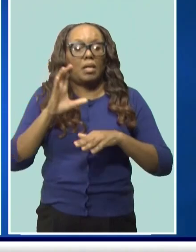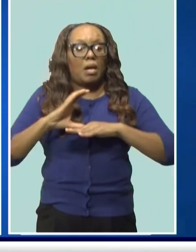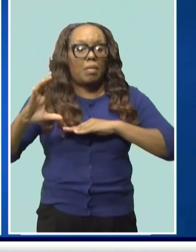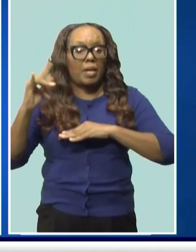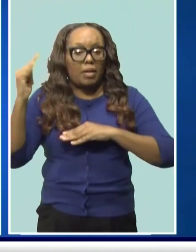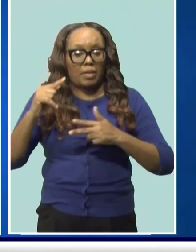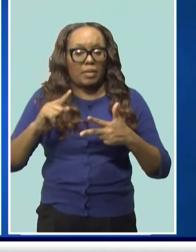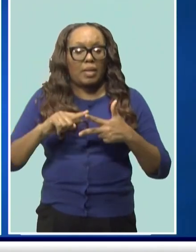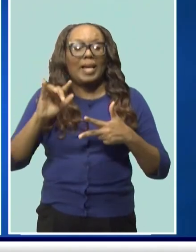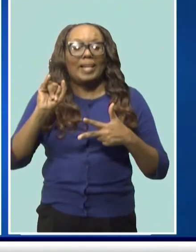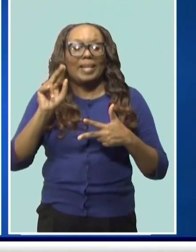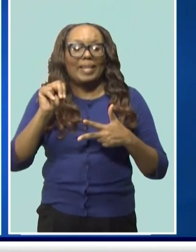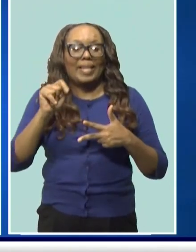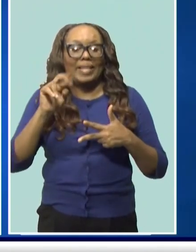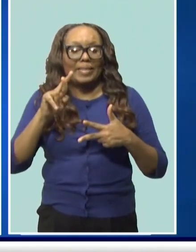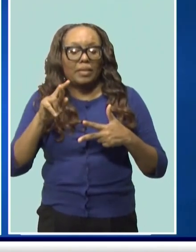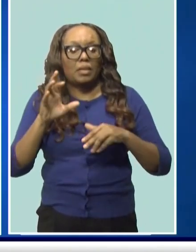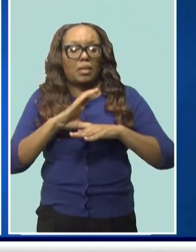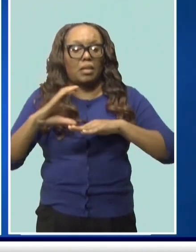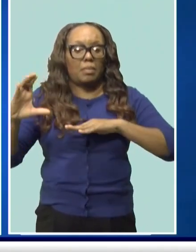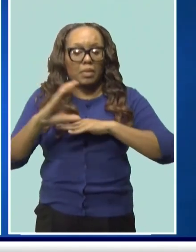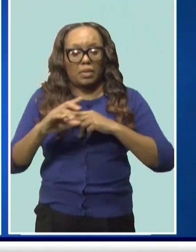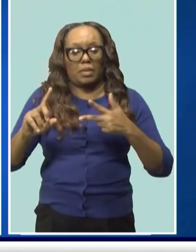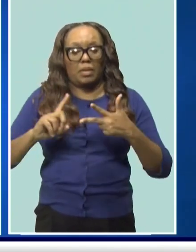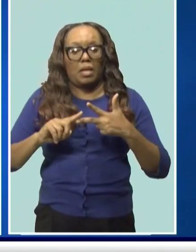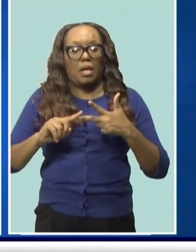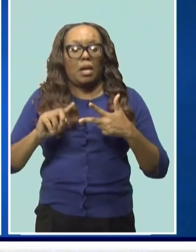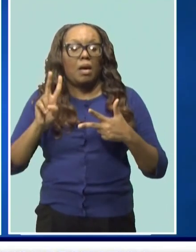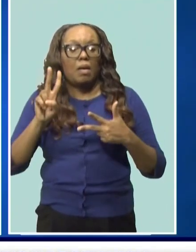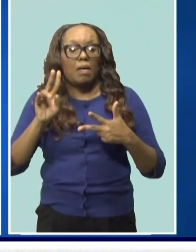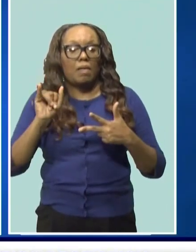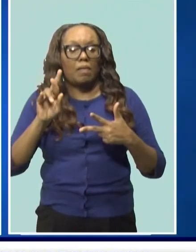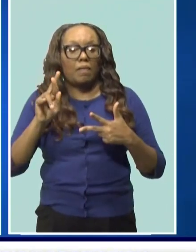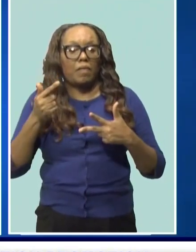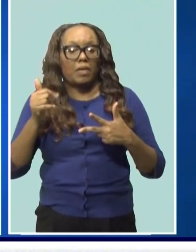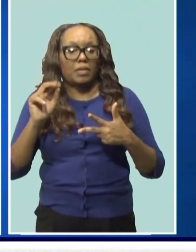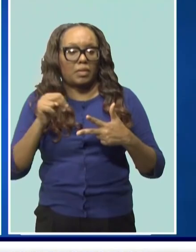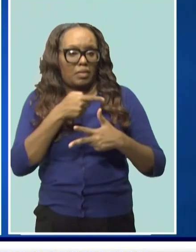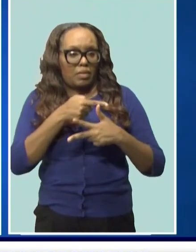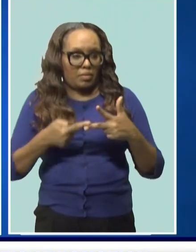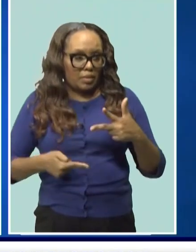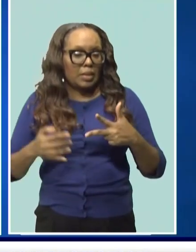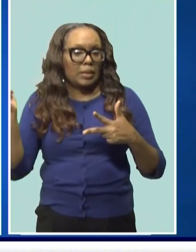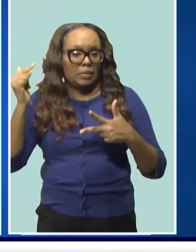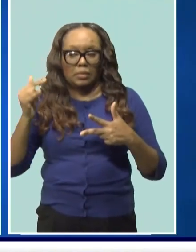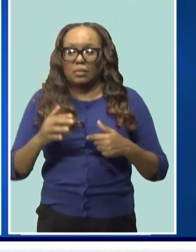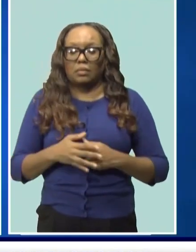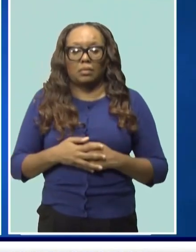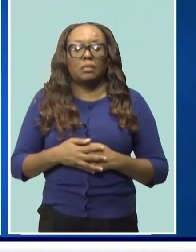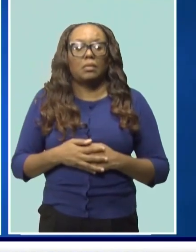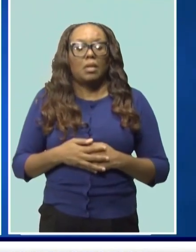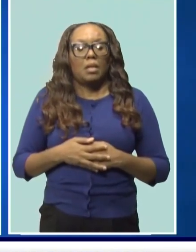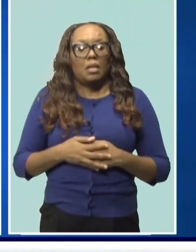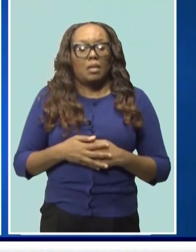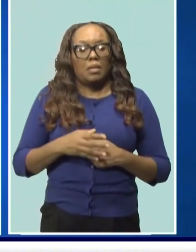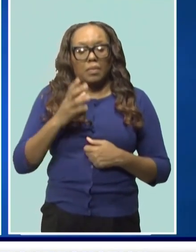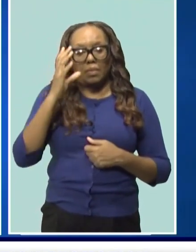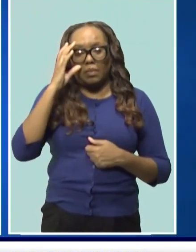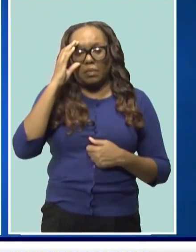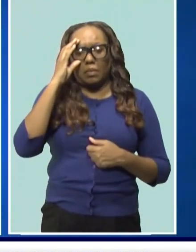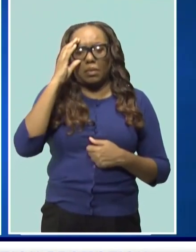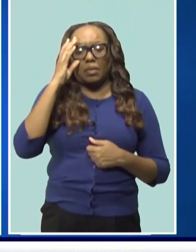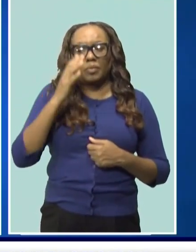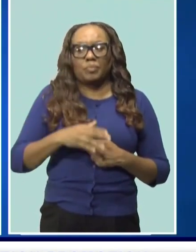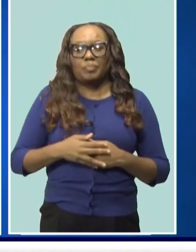Airlines, Inter-Caribbean, and Virgin Atlantic. So we have the connection. So I think, you know, it's about